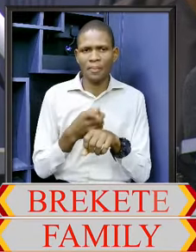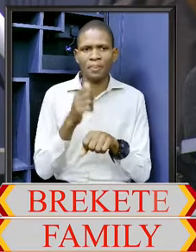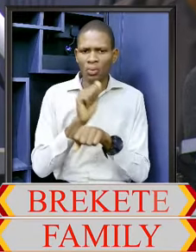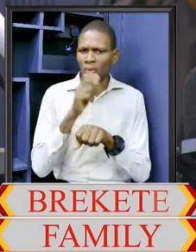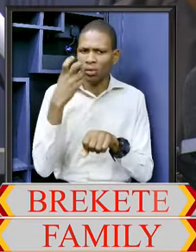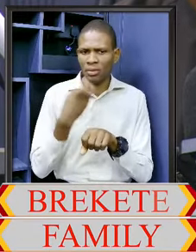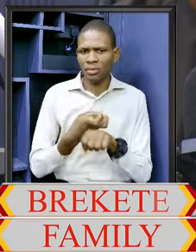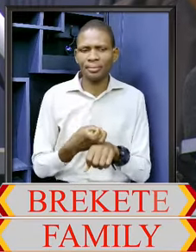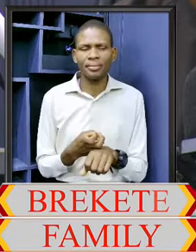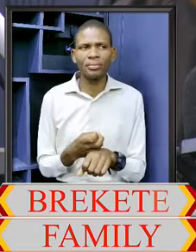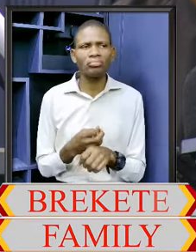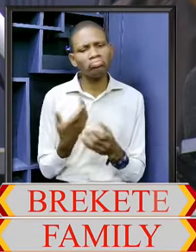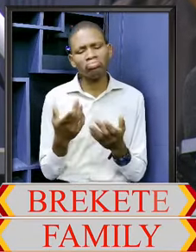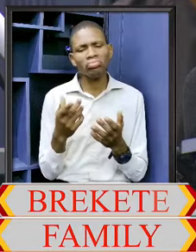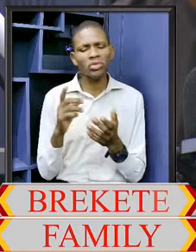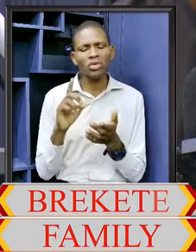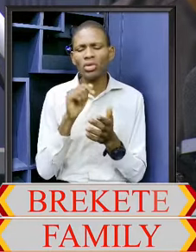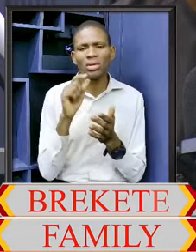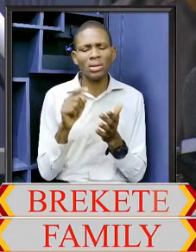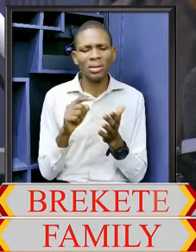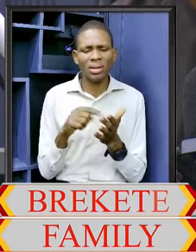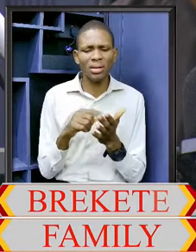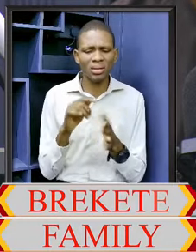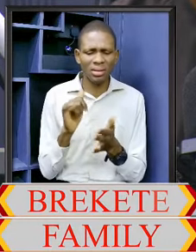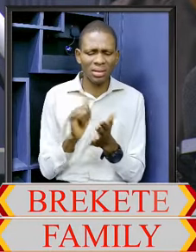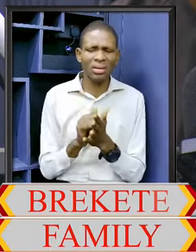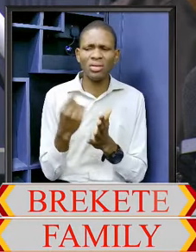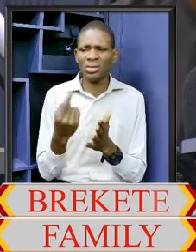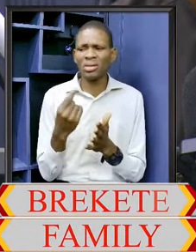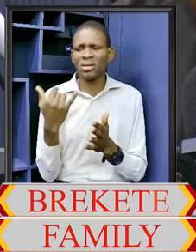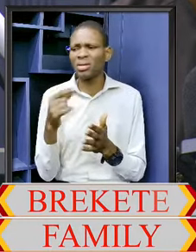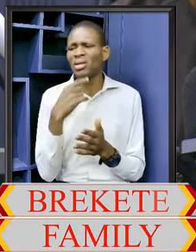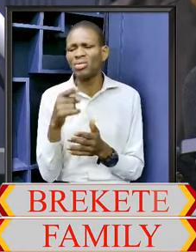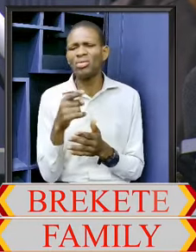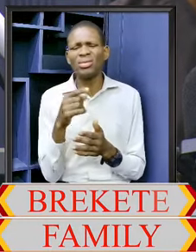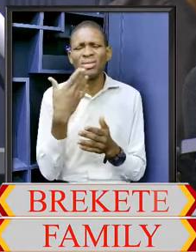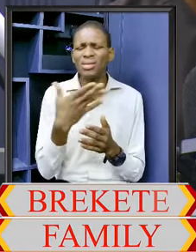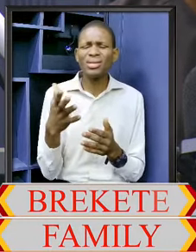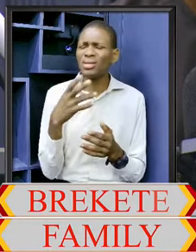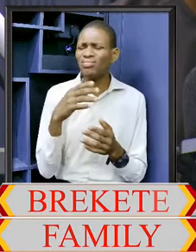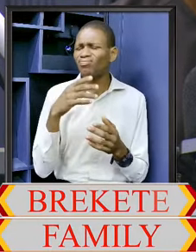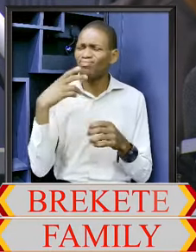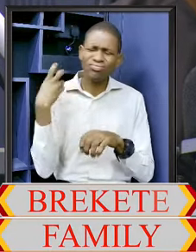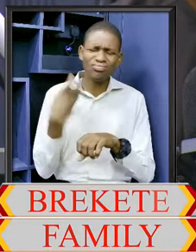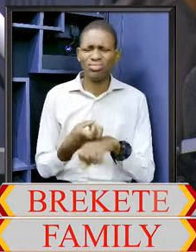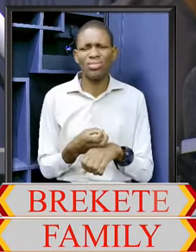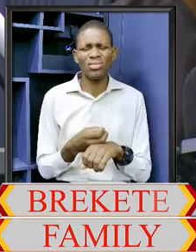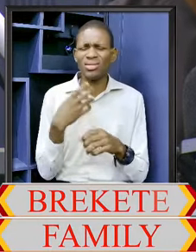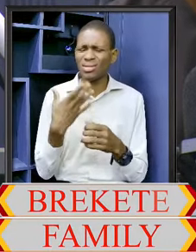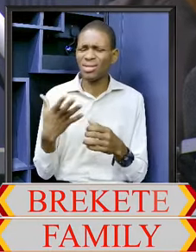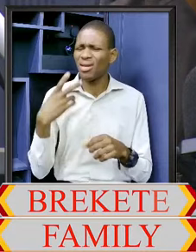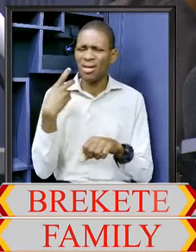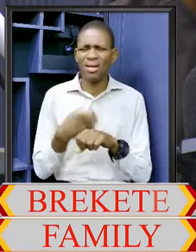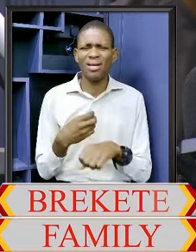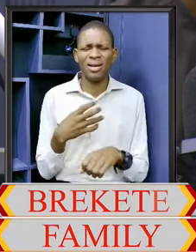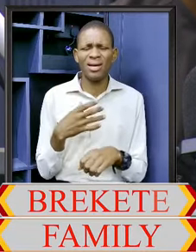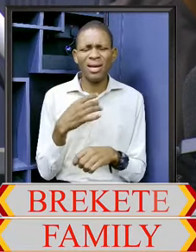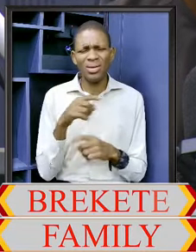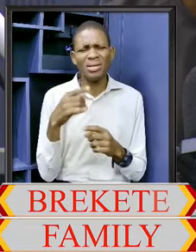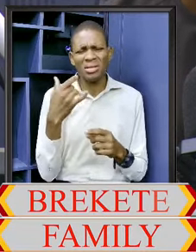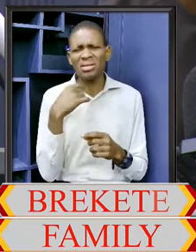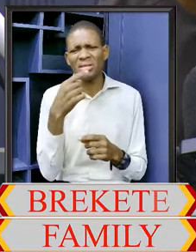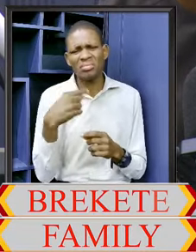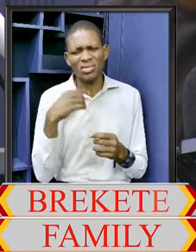Not be only that. Sometimes they will tell us things difficult, things hard. And when then they tell me that time when I did small, say things